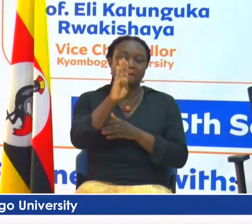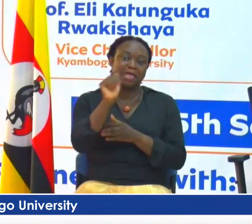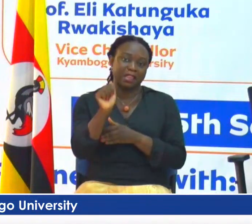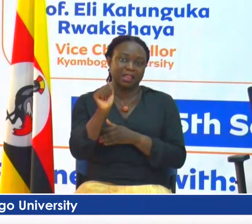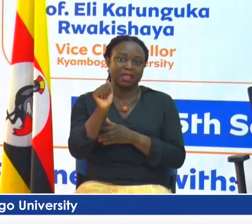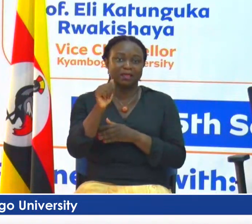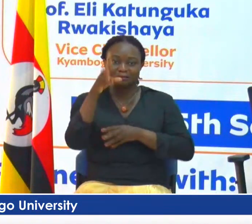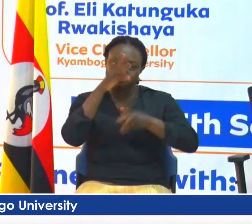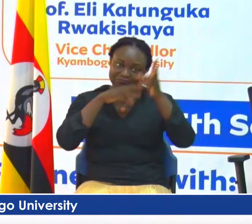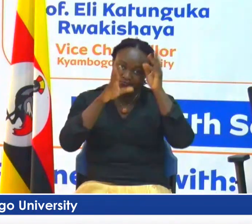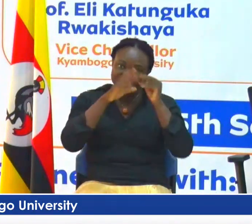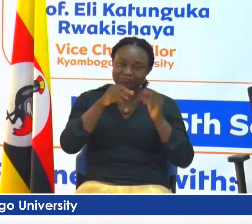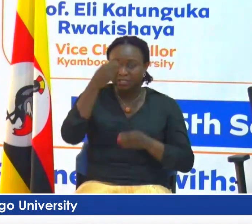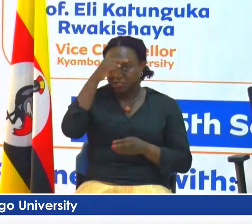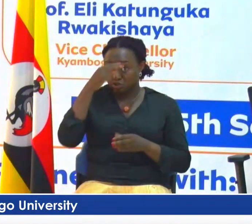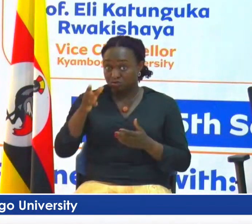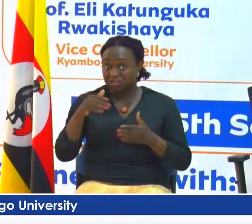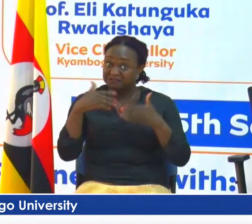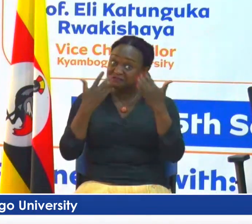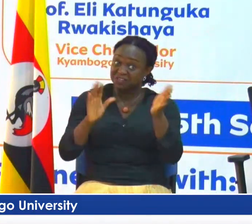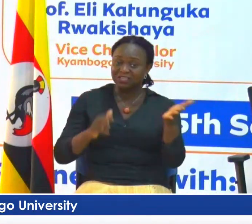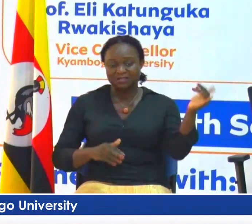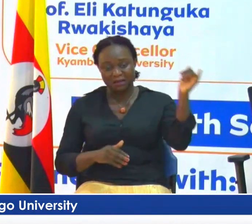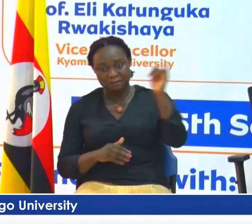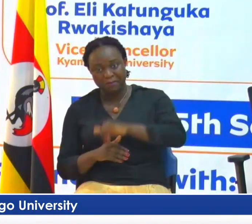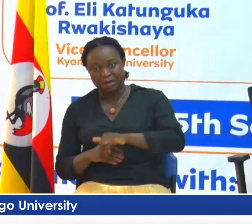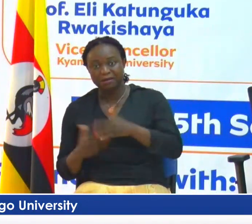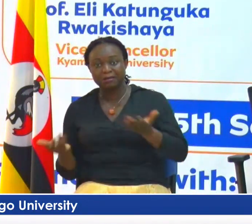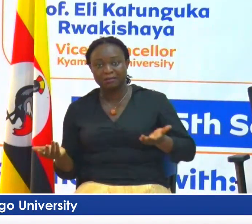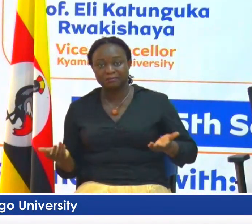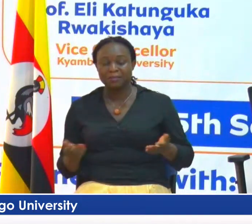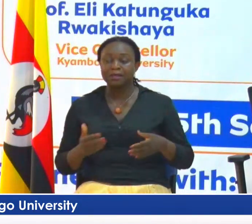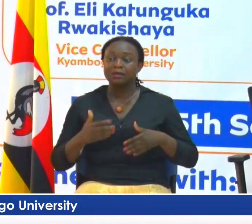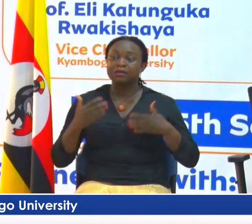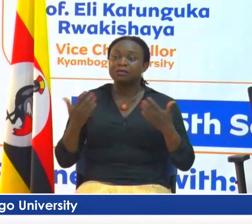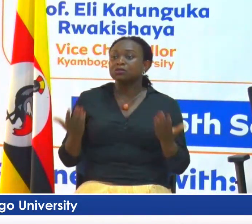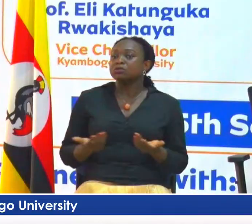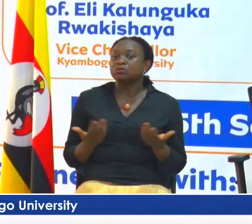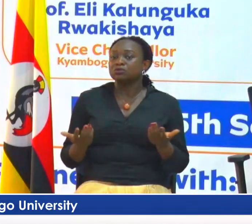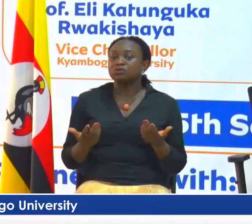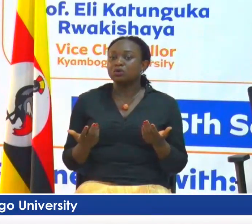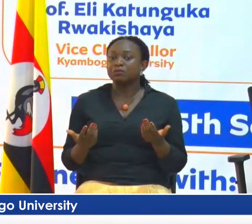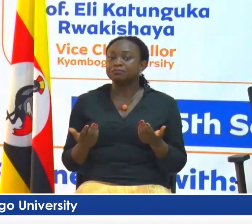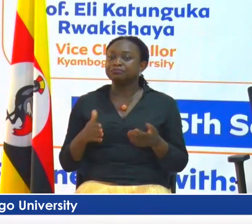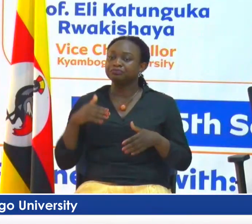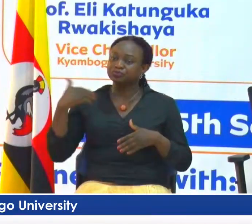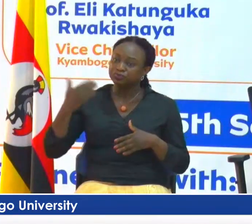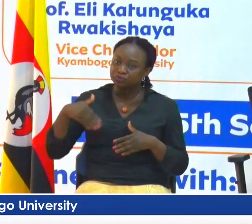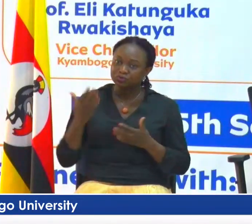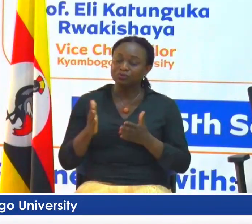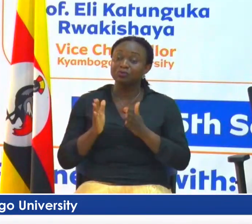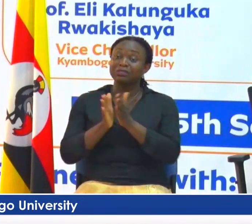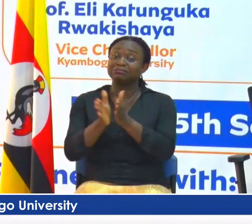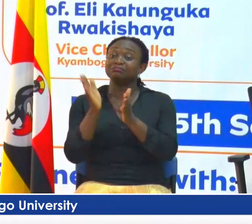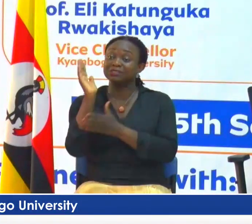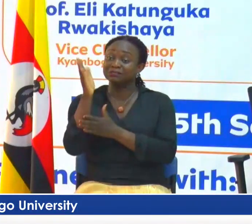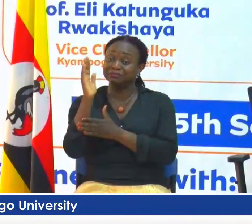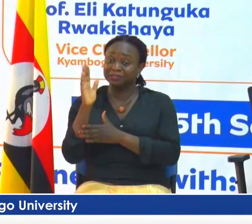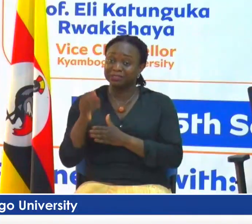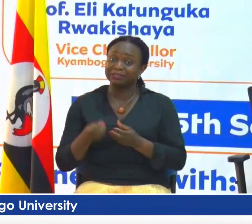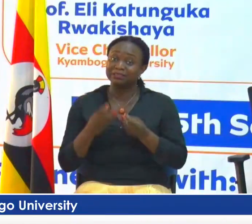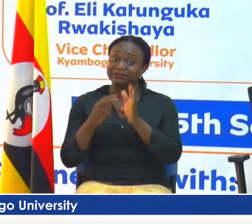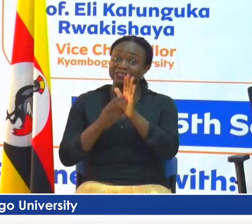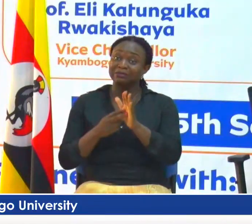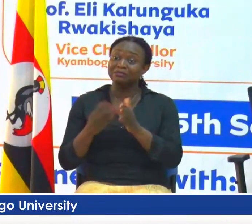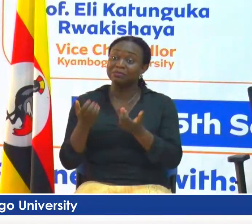degree, and I came back. So, this is something that I will use often when I'm presenting because I expect you